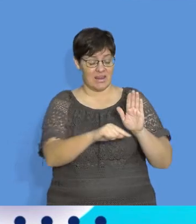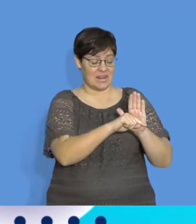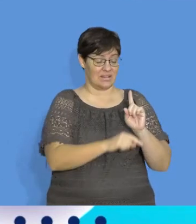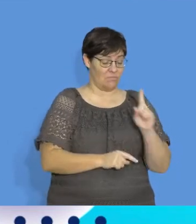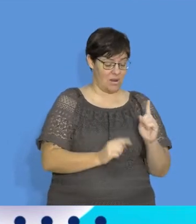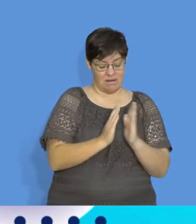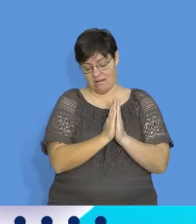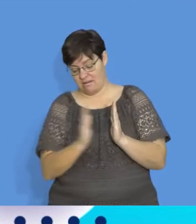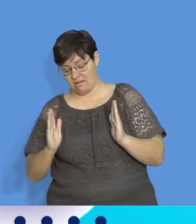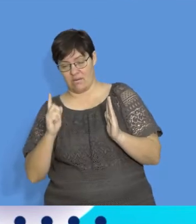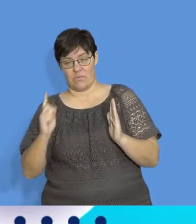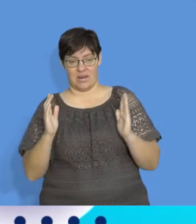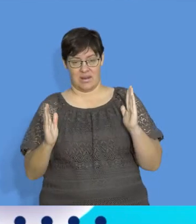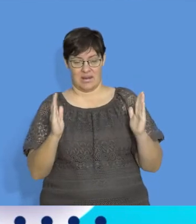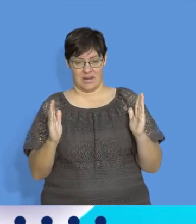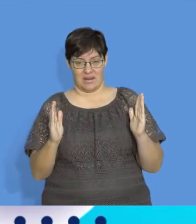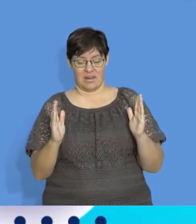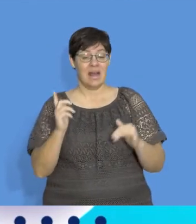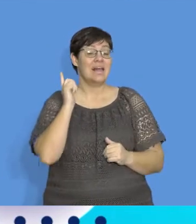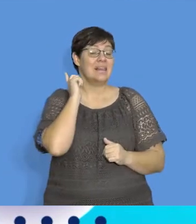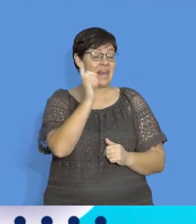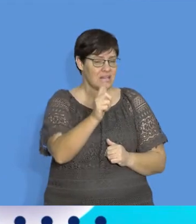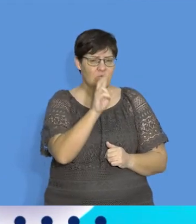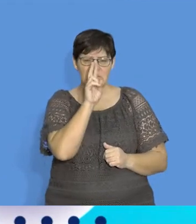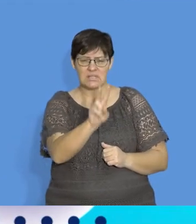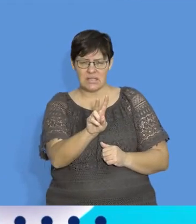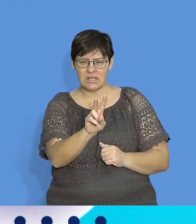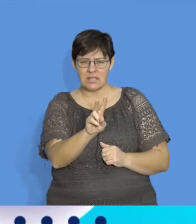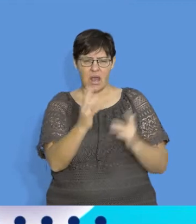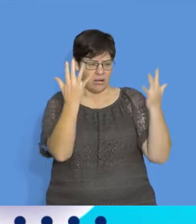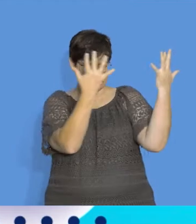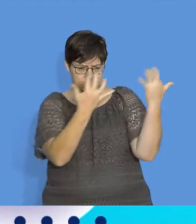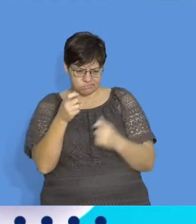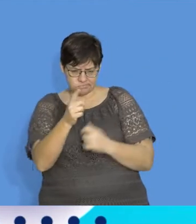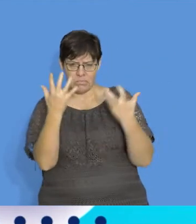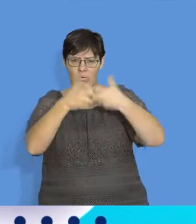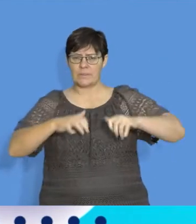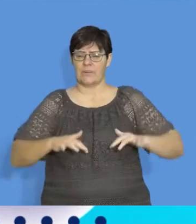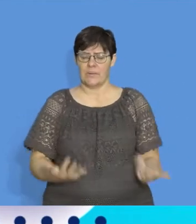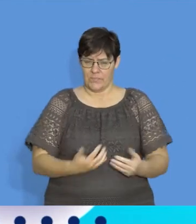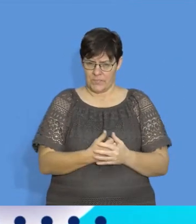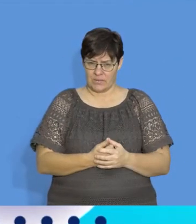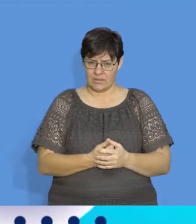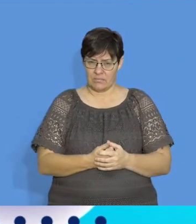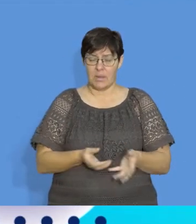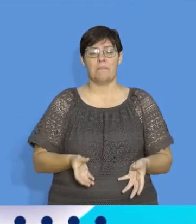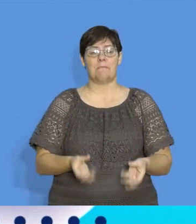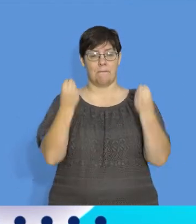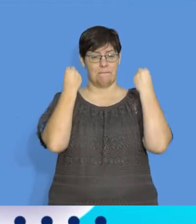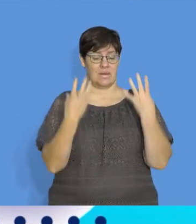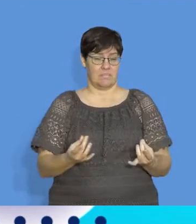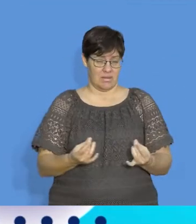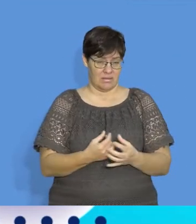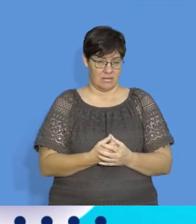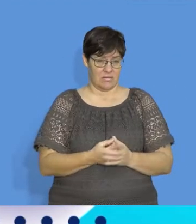and the value is between -1 and 1. And at later stage, we'll look at how can we really calculate this correlation